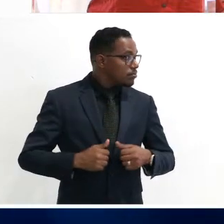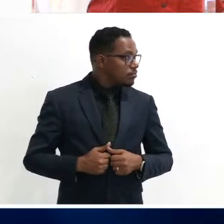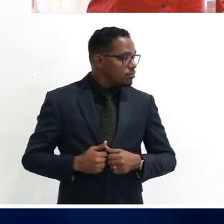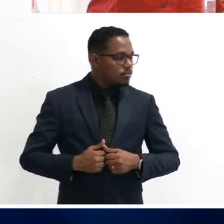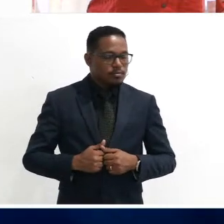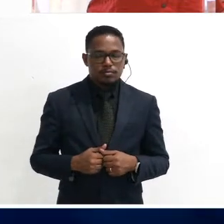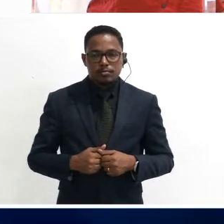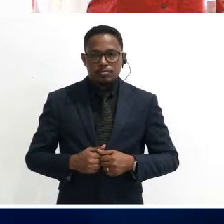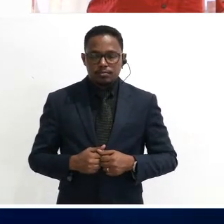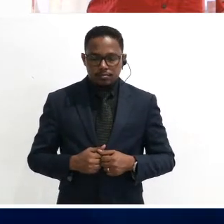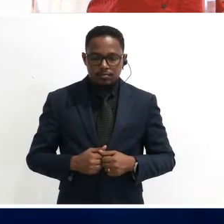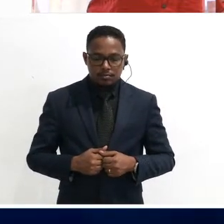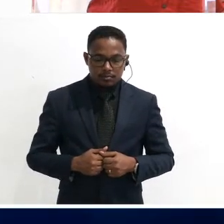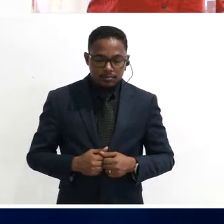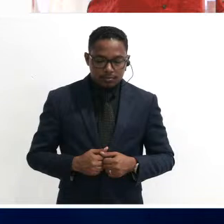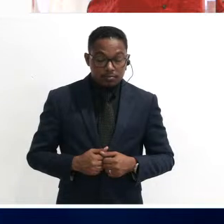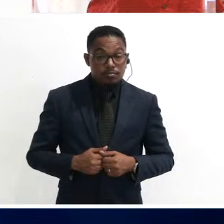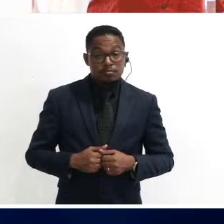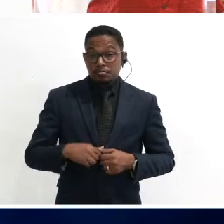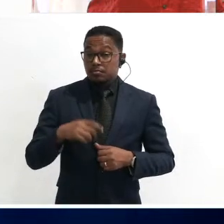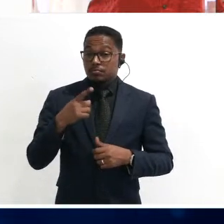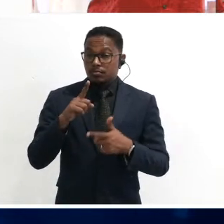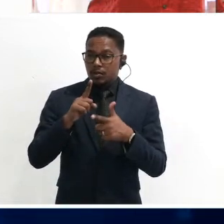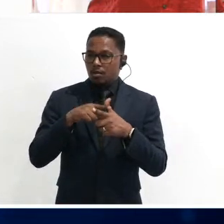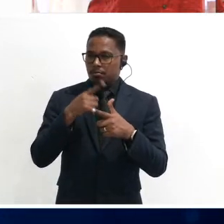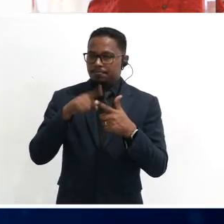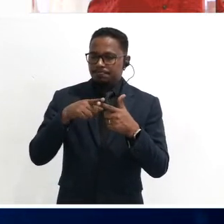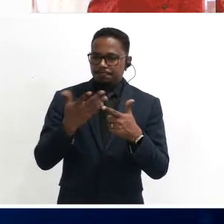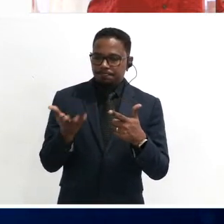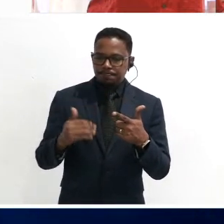And so we look at all these things